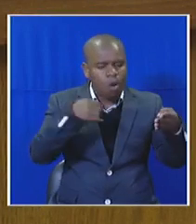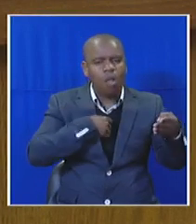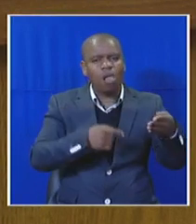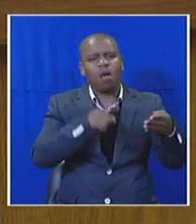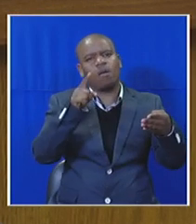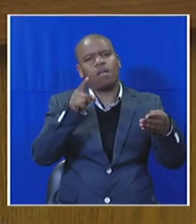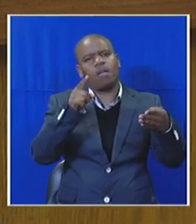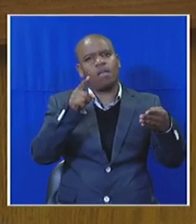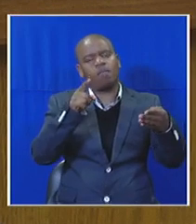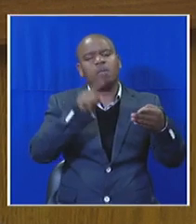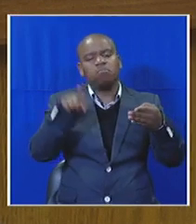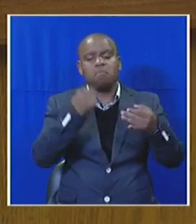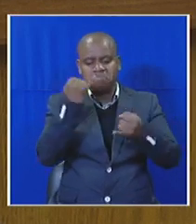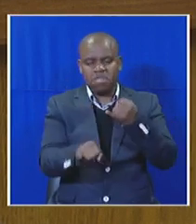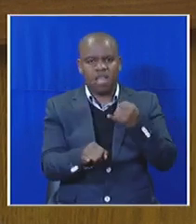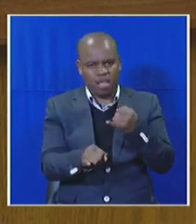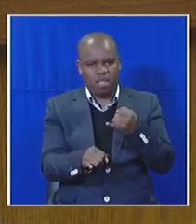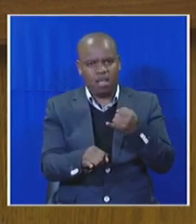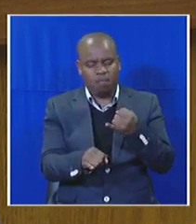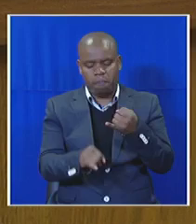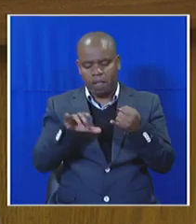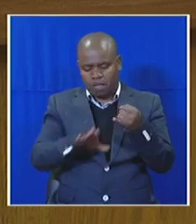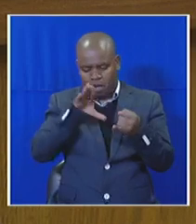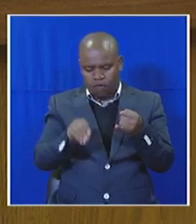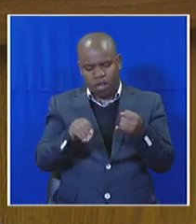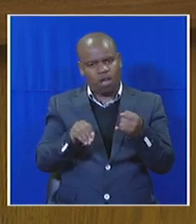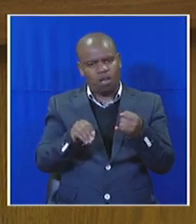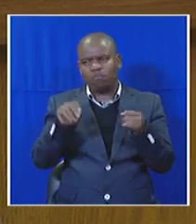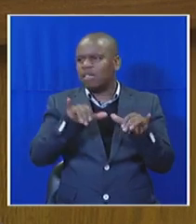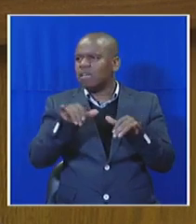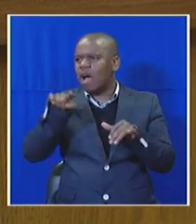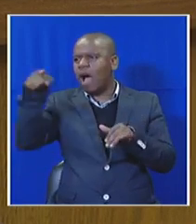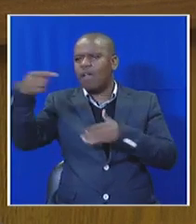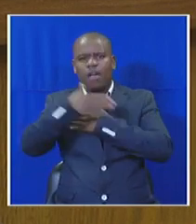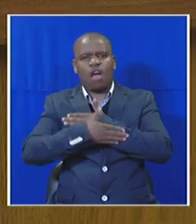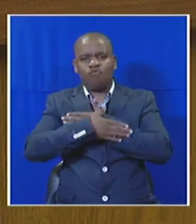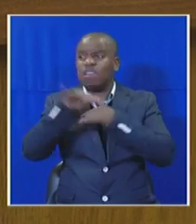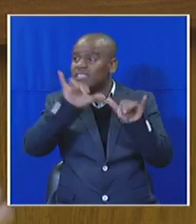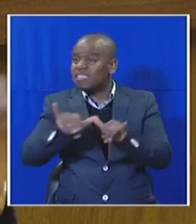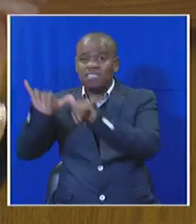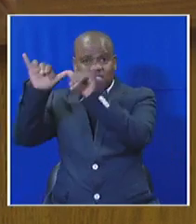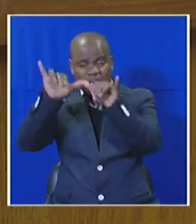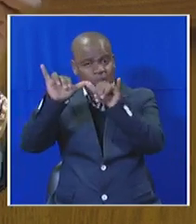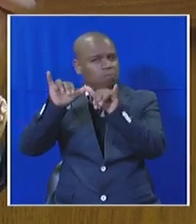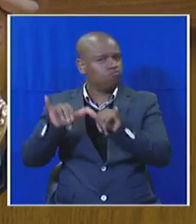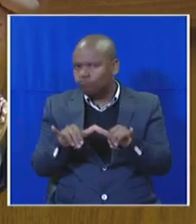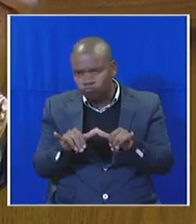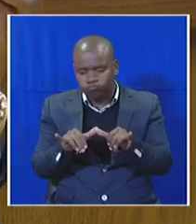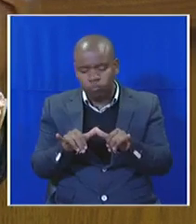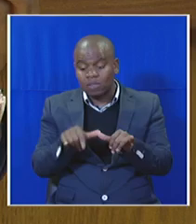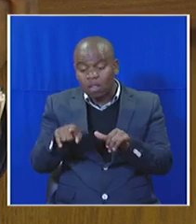way. South Africa was not like any other country in the world. We are